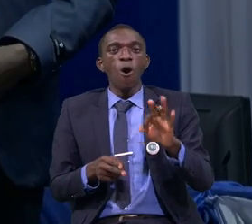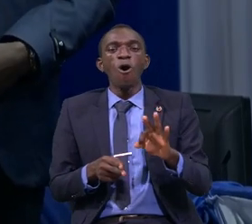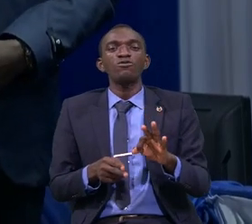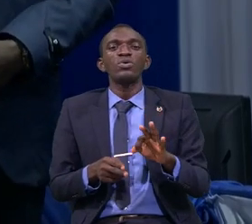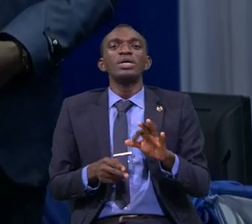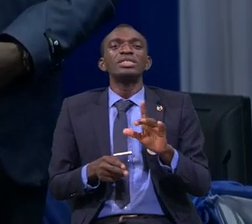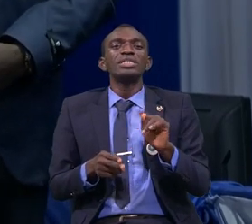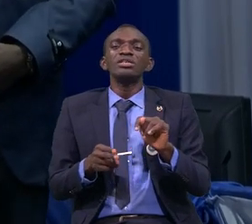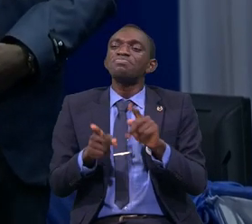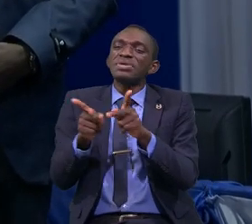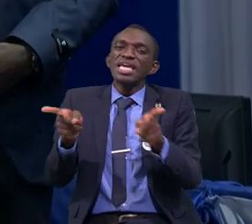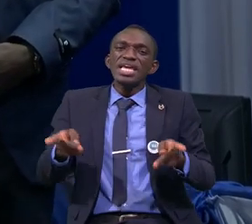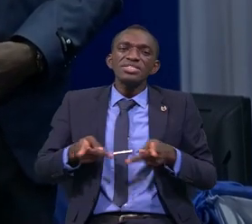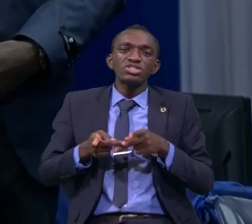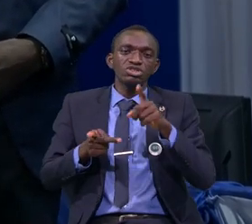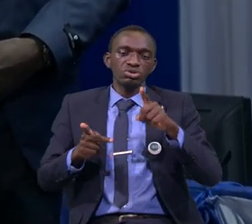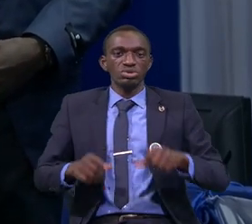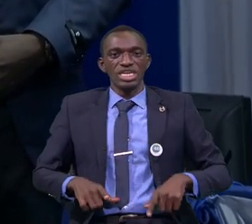stay.